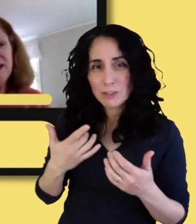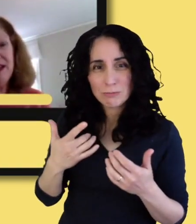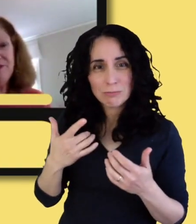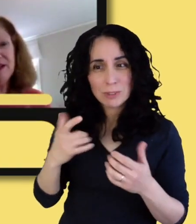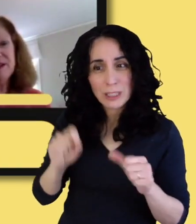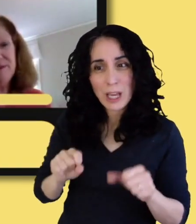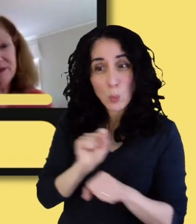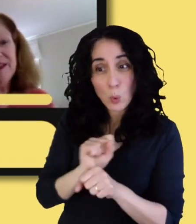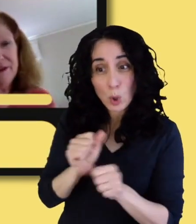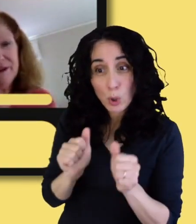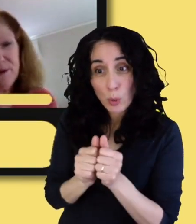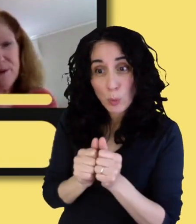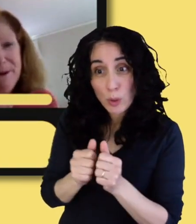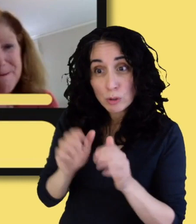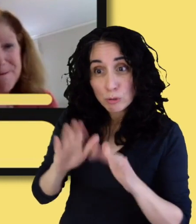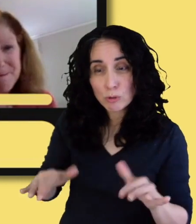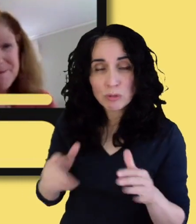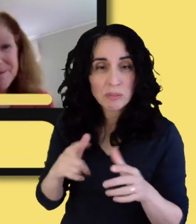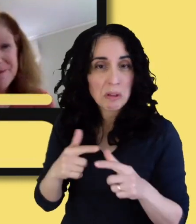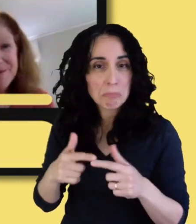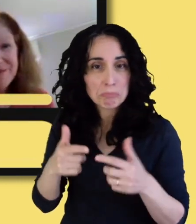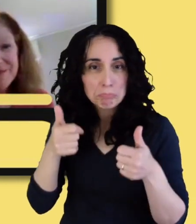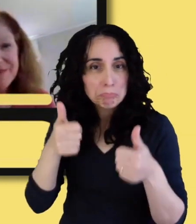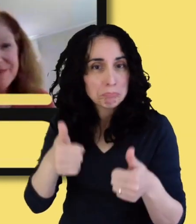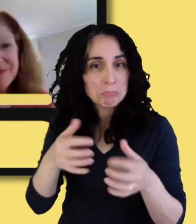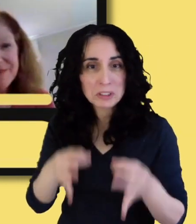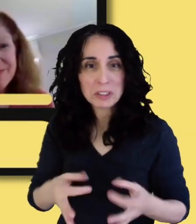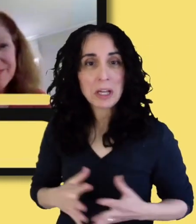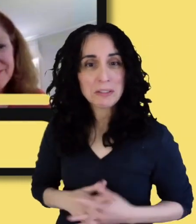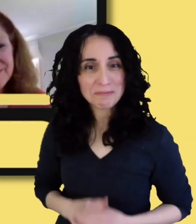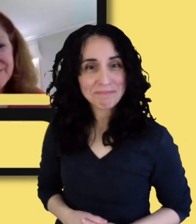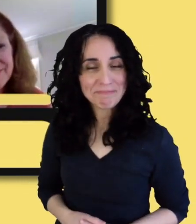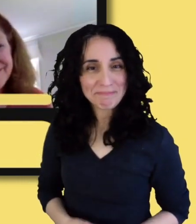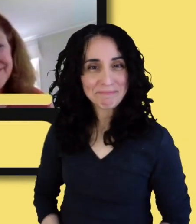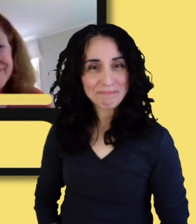provided that flexibility in there as well. That's awesome. Hi, Robin. Robin